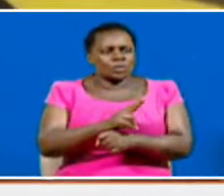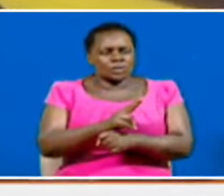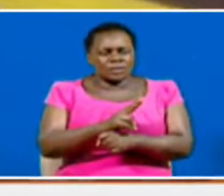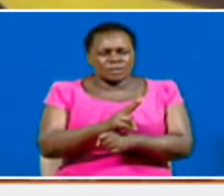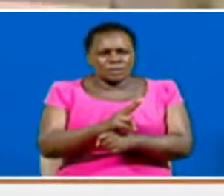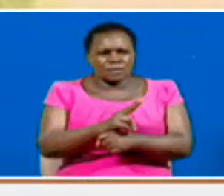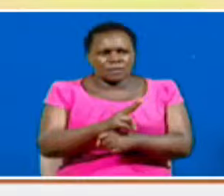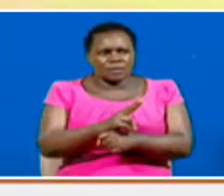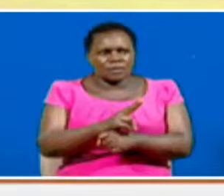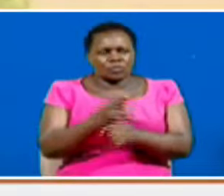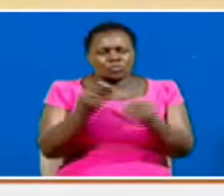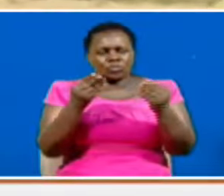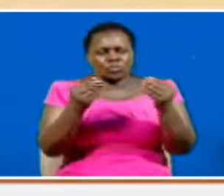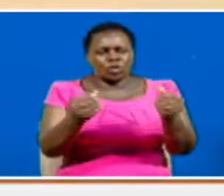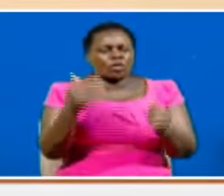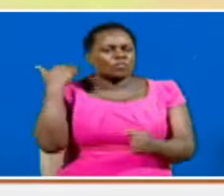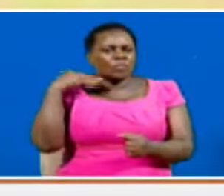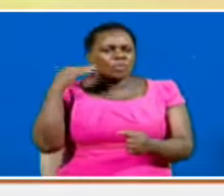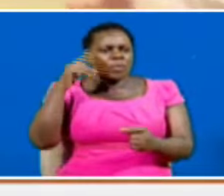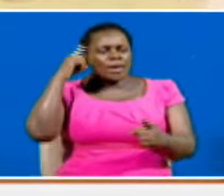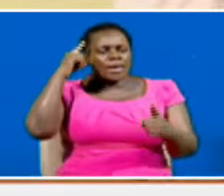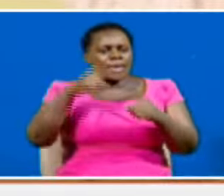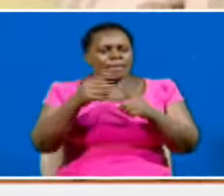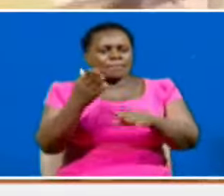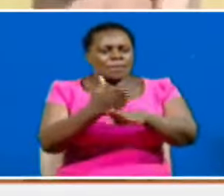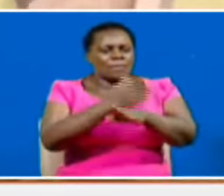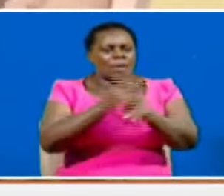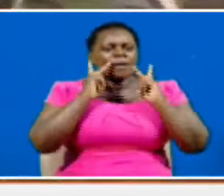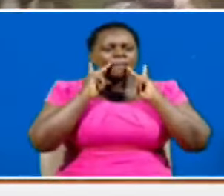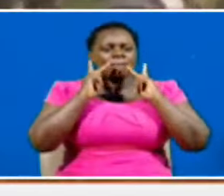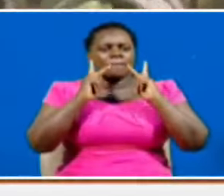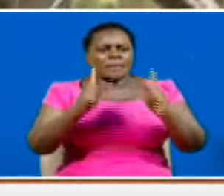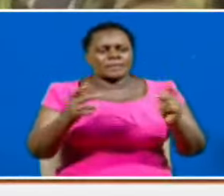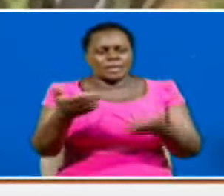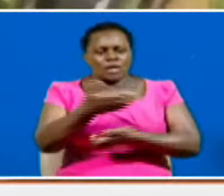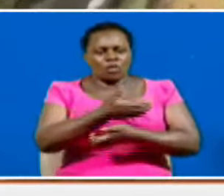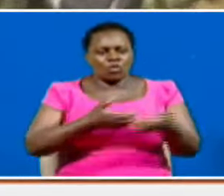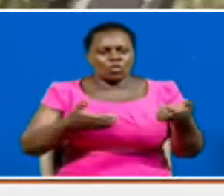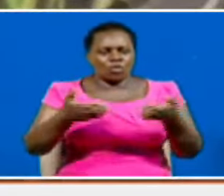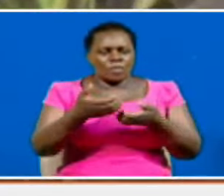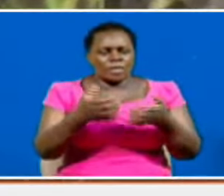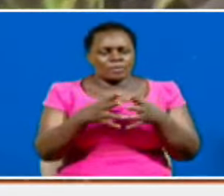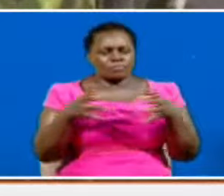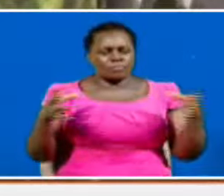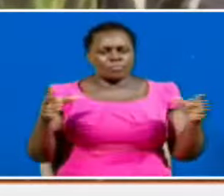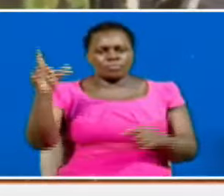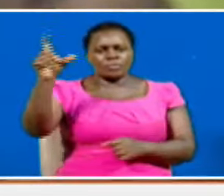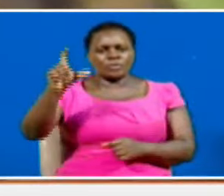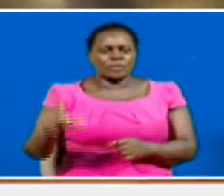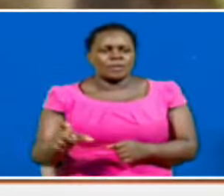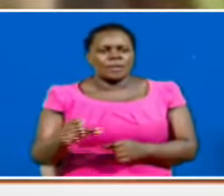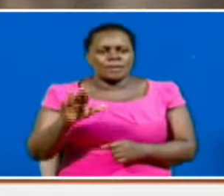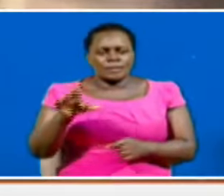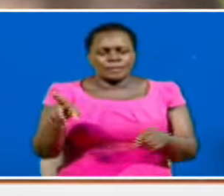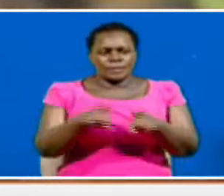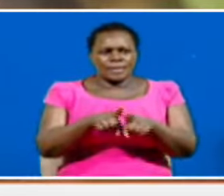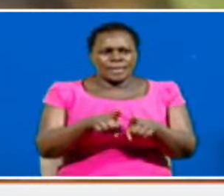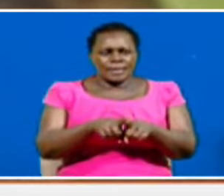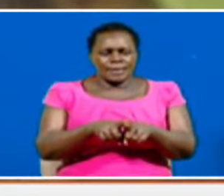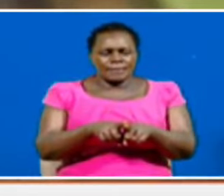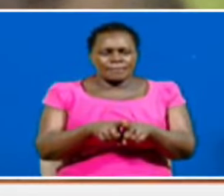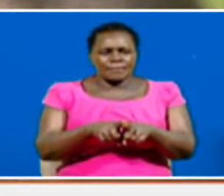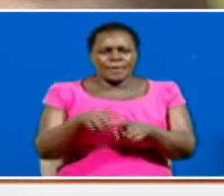to address banditry with the aim of promoting peace and curb the economic meltdown in the region. On his part, Kimilili